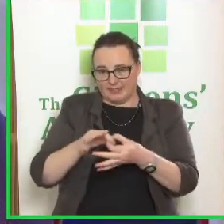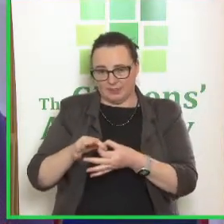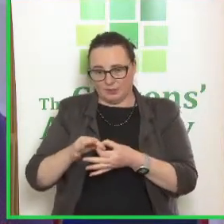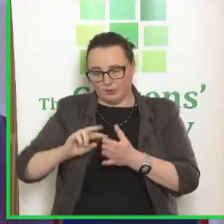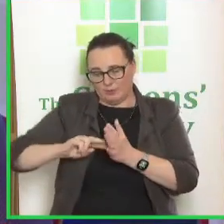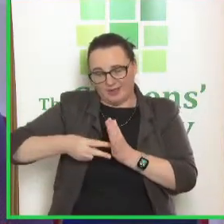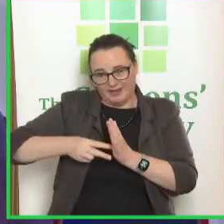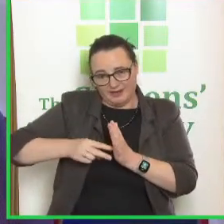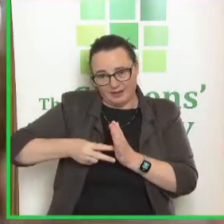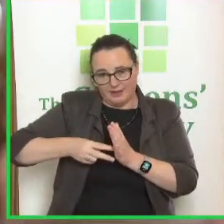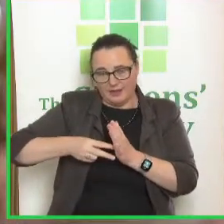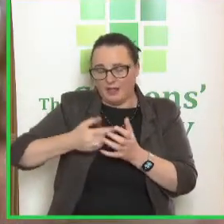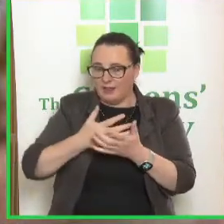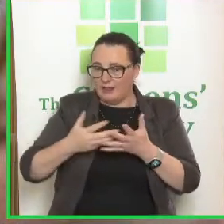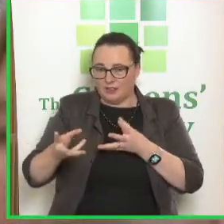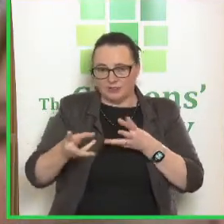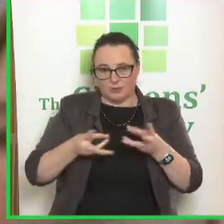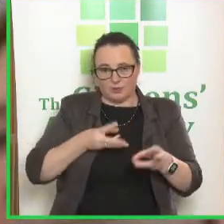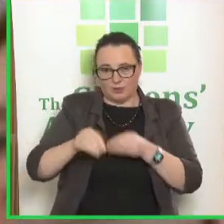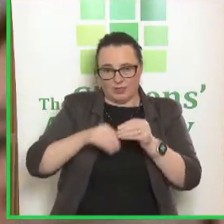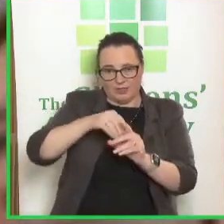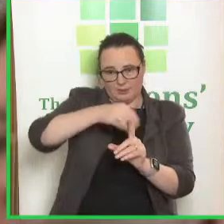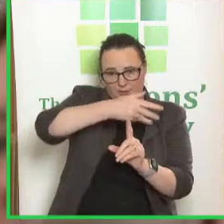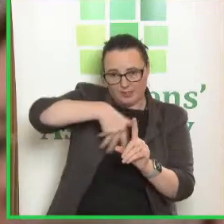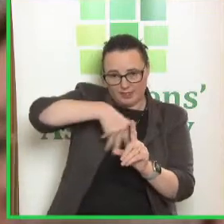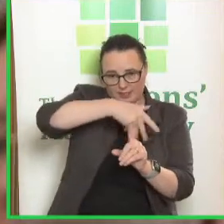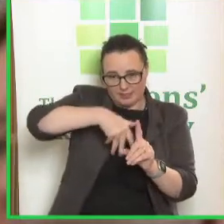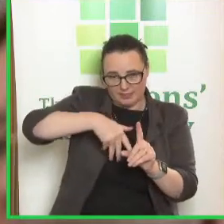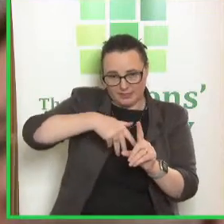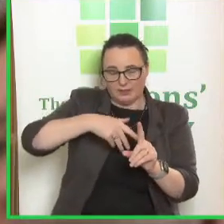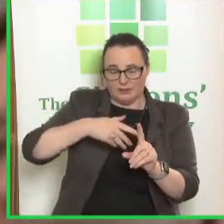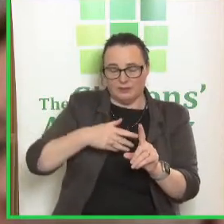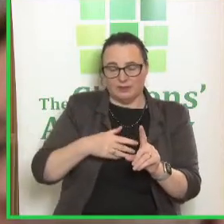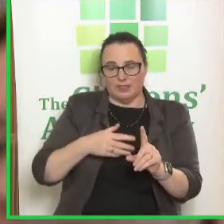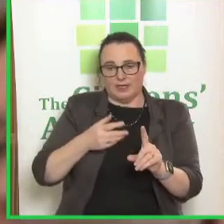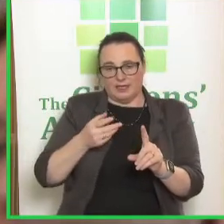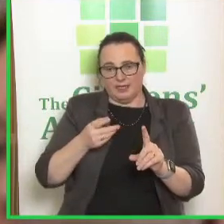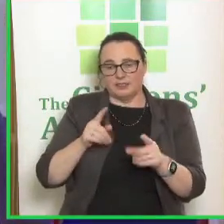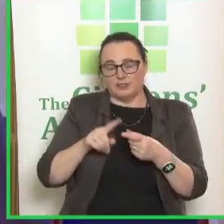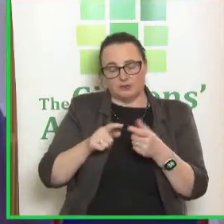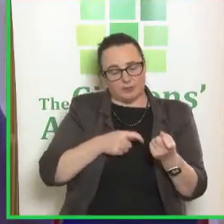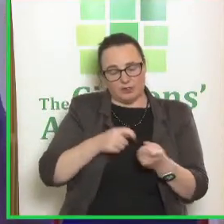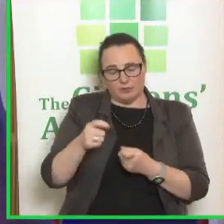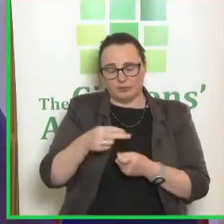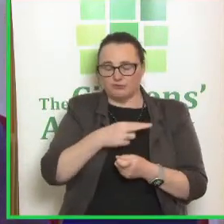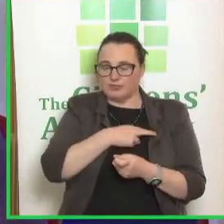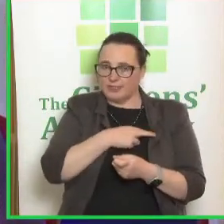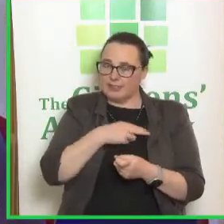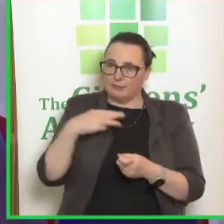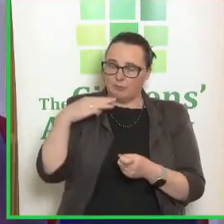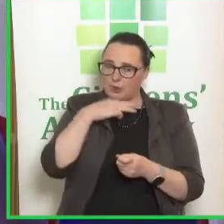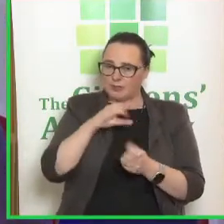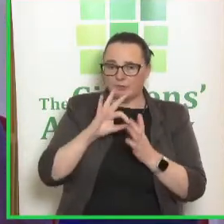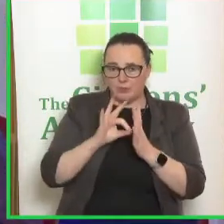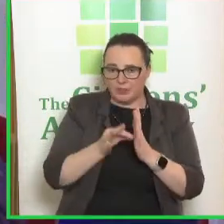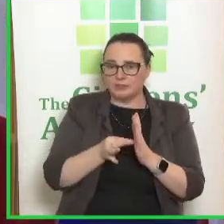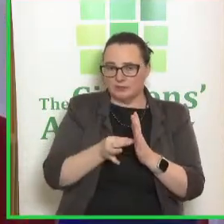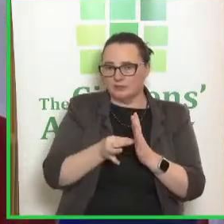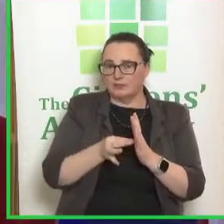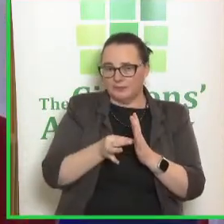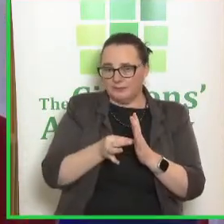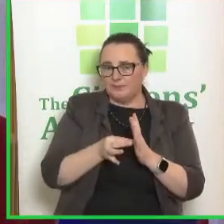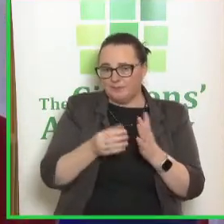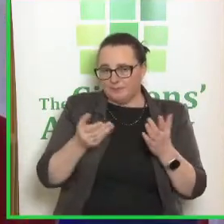There's a huge amount of work happening behind the scenes, can I tell you, in relation to that? And you raise a really valid issue there around,